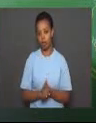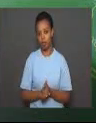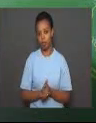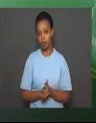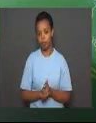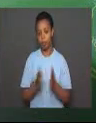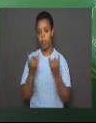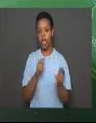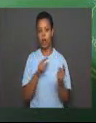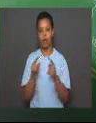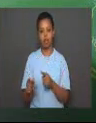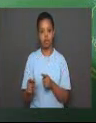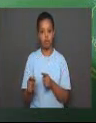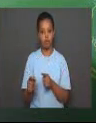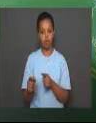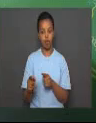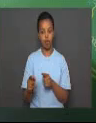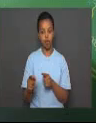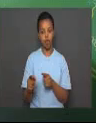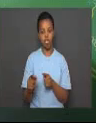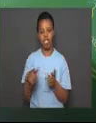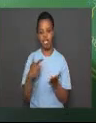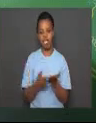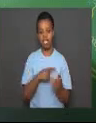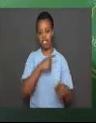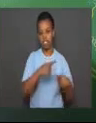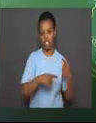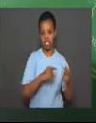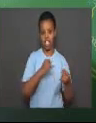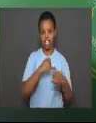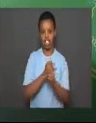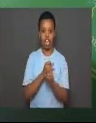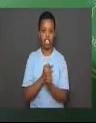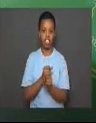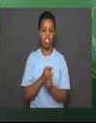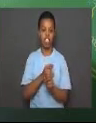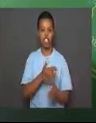Let us now go through the stages of genetic engineering.